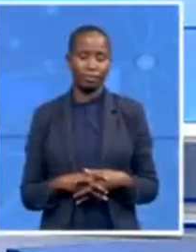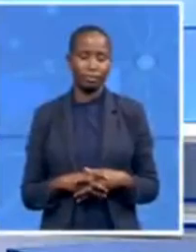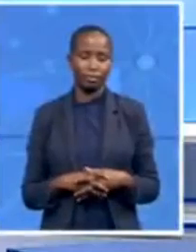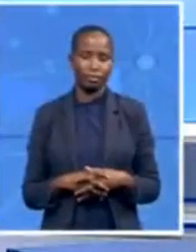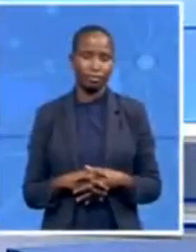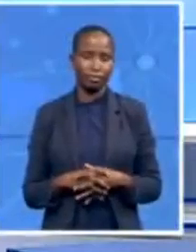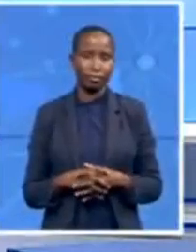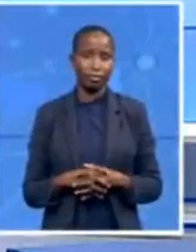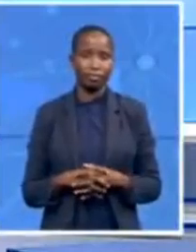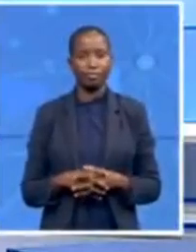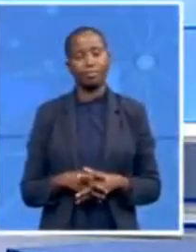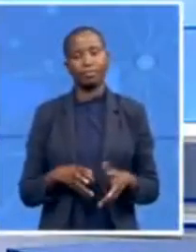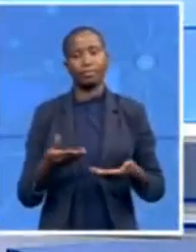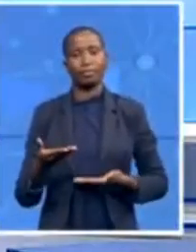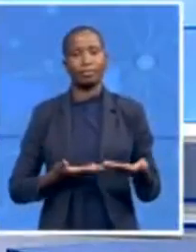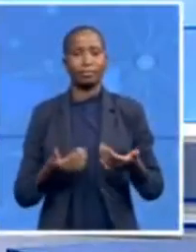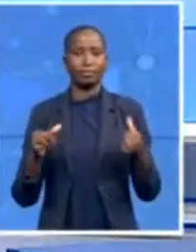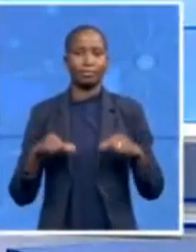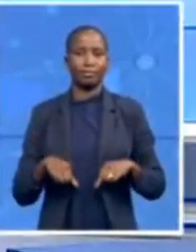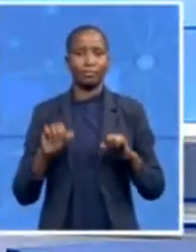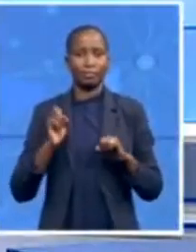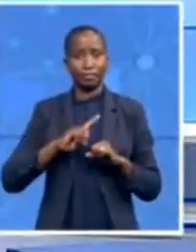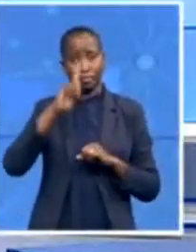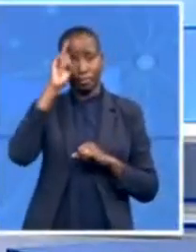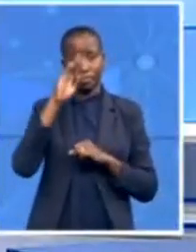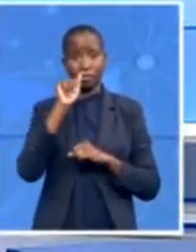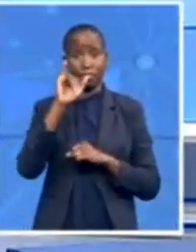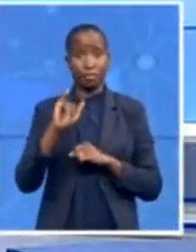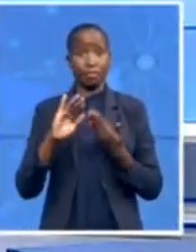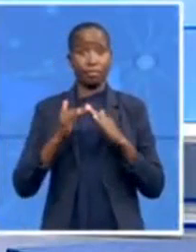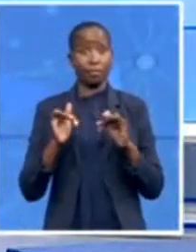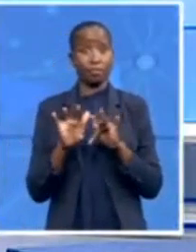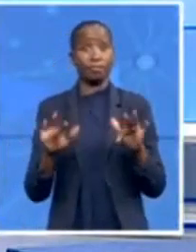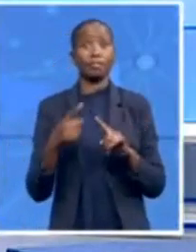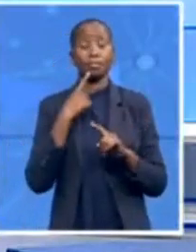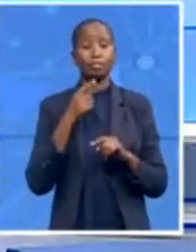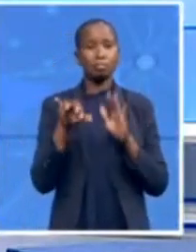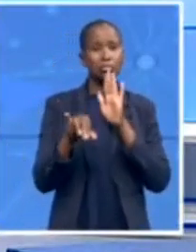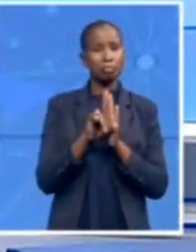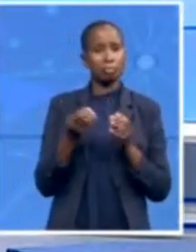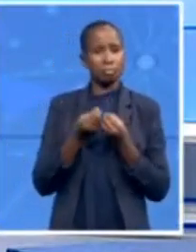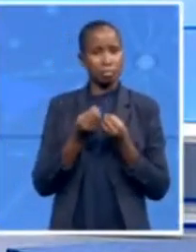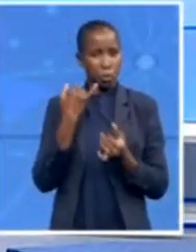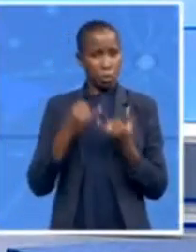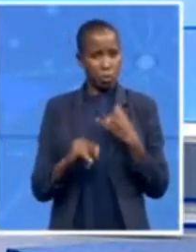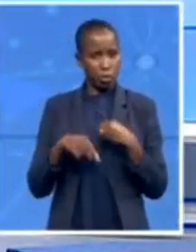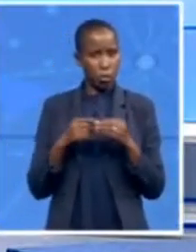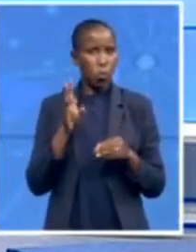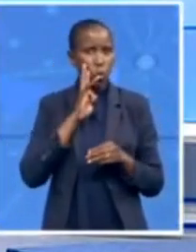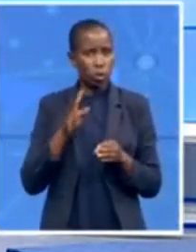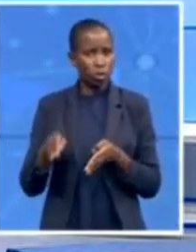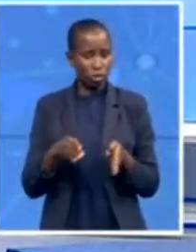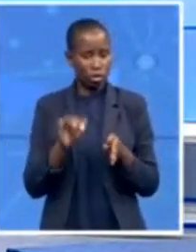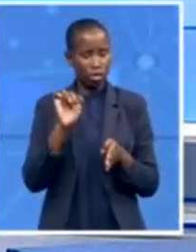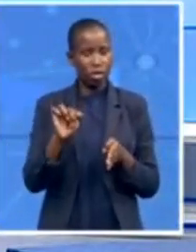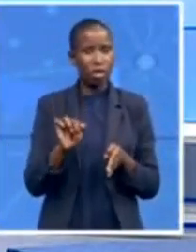The Nelson Mandela Bay residents say they've noticed there is something wrong with the water from the municipality. This comes after vigorous